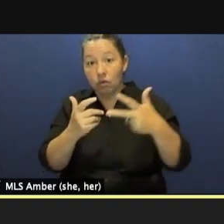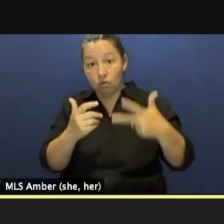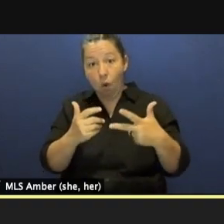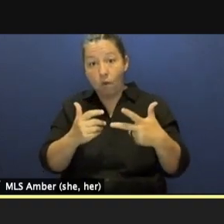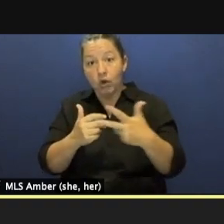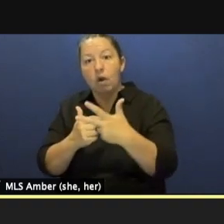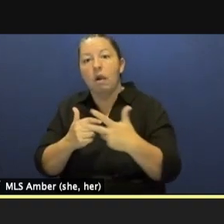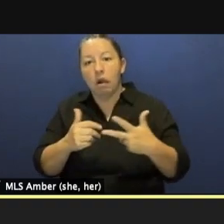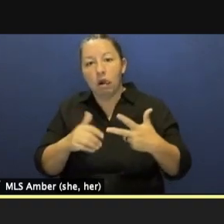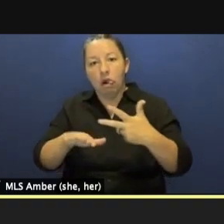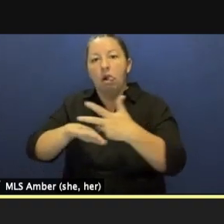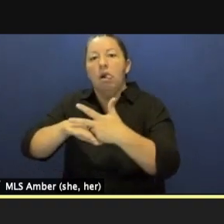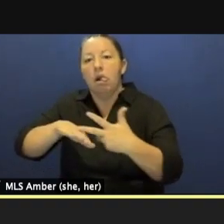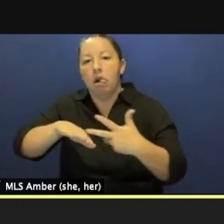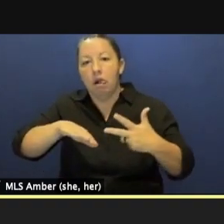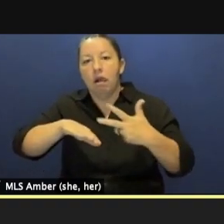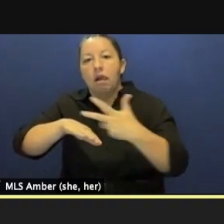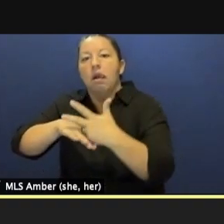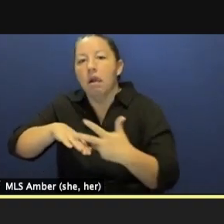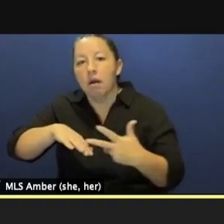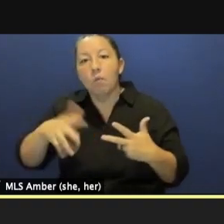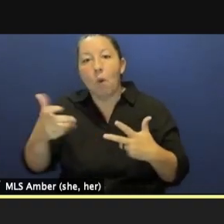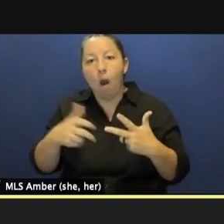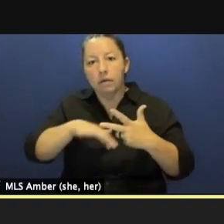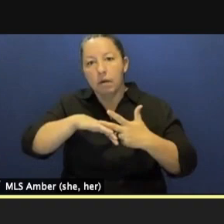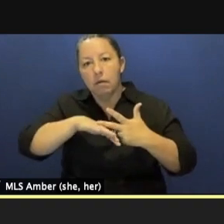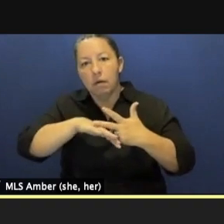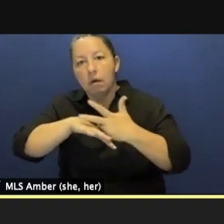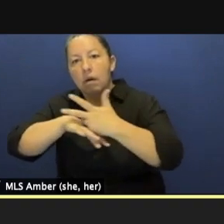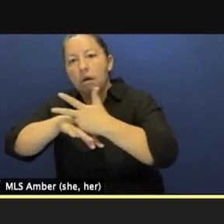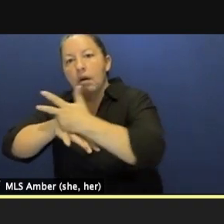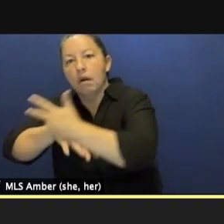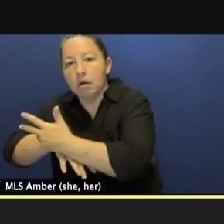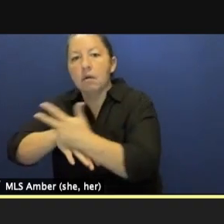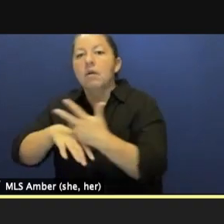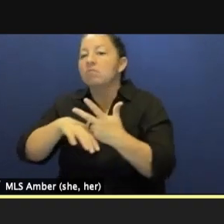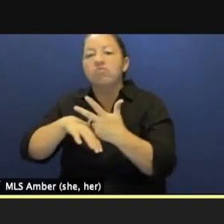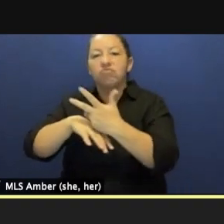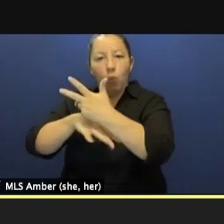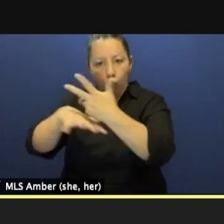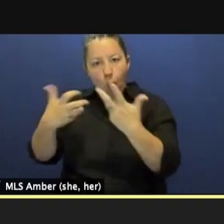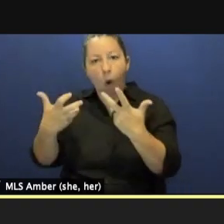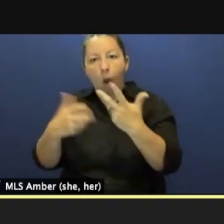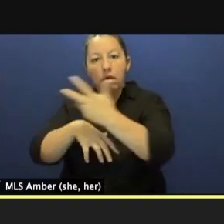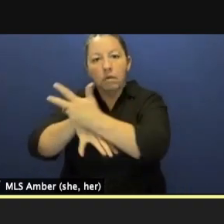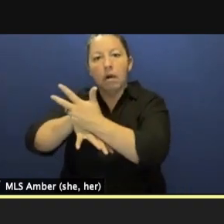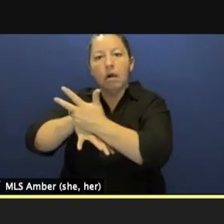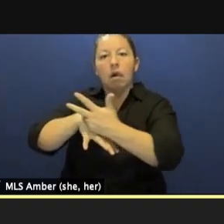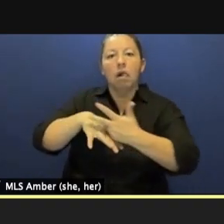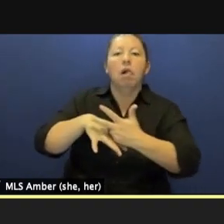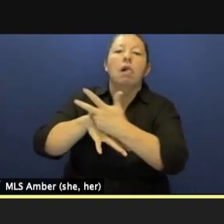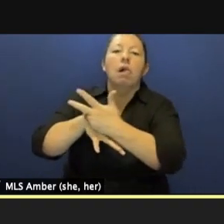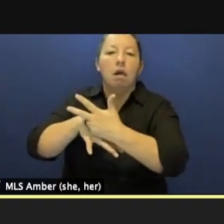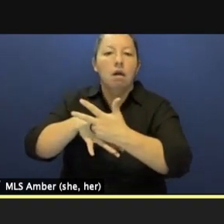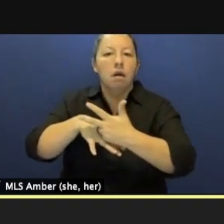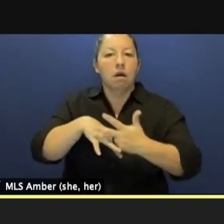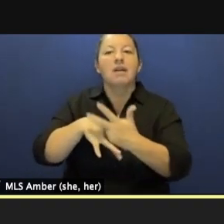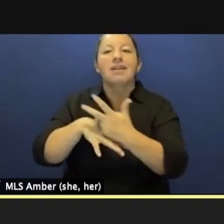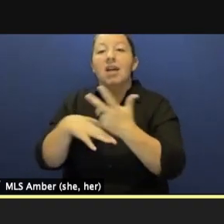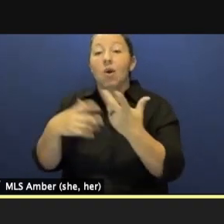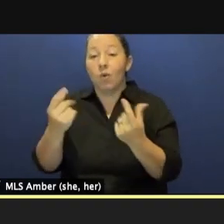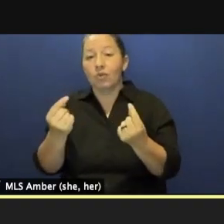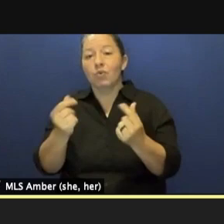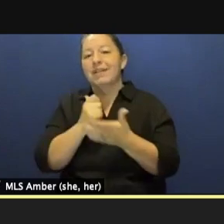this slope. And what it's doing is helping us understand and calibrate our pose estimates and our